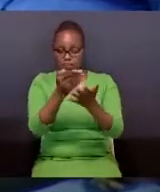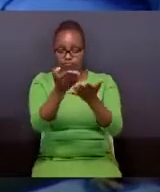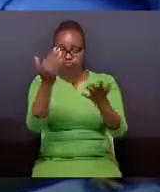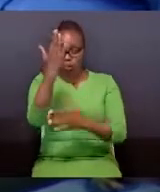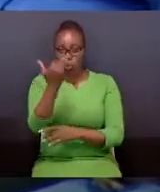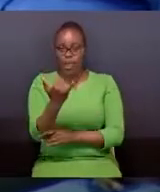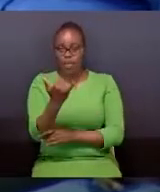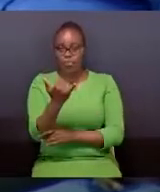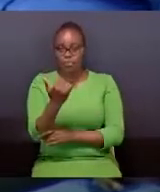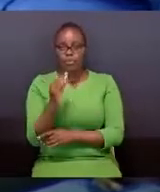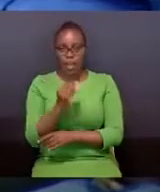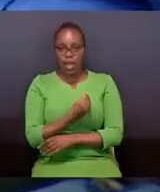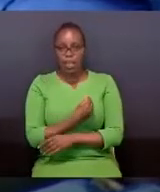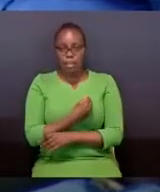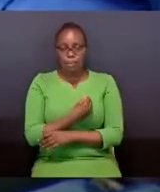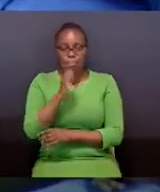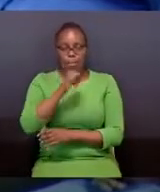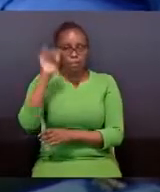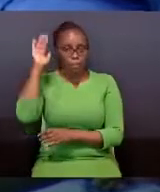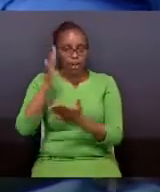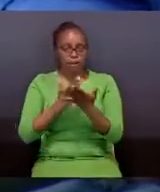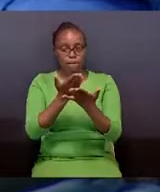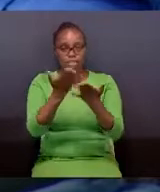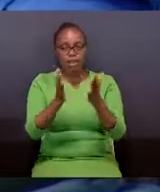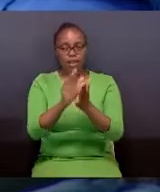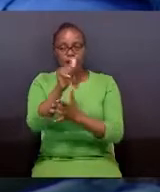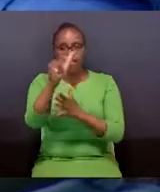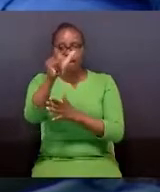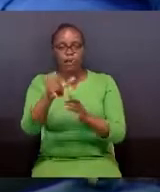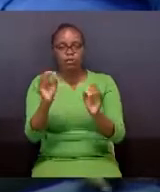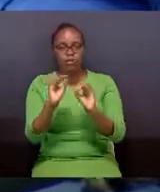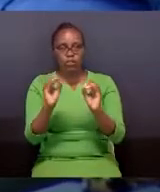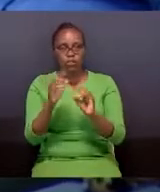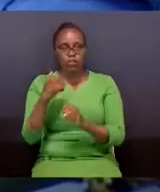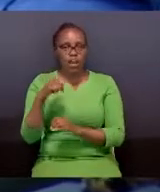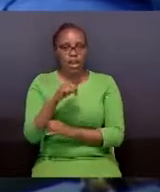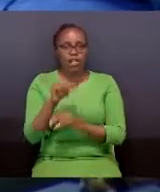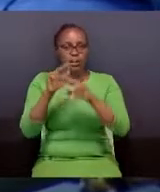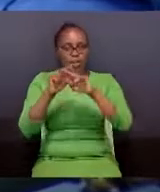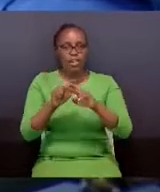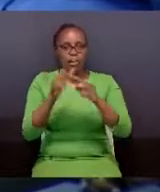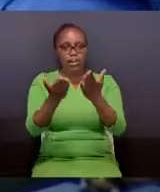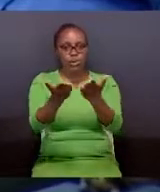because our voices can only be heard by you and not by any other person. We depend on you.